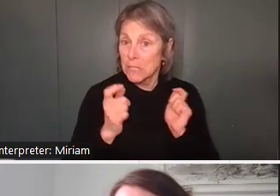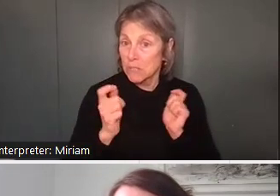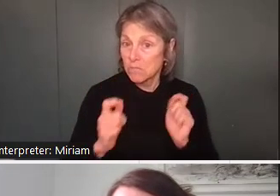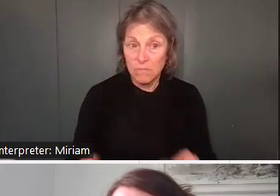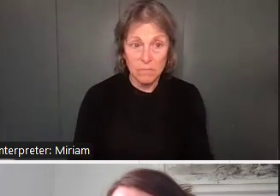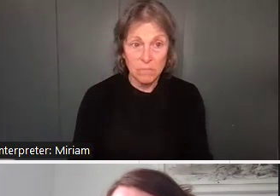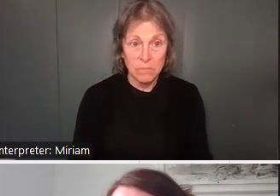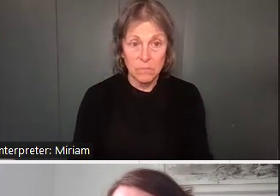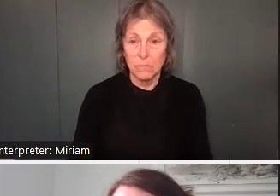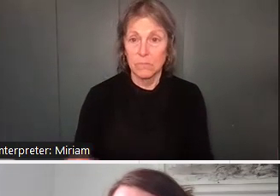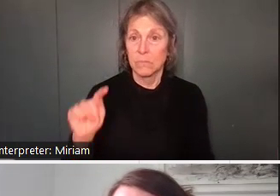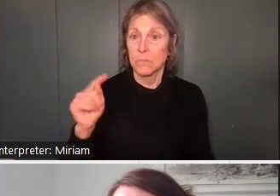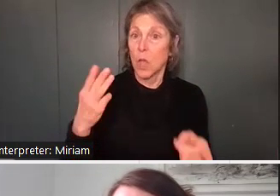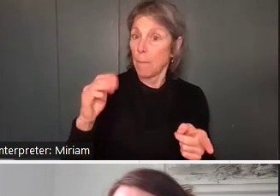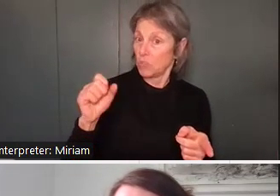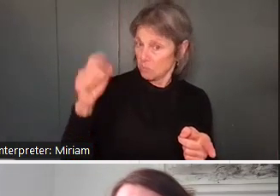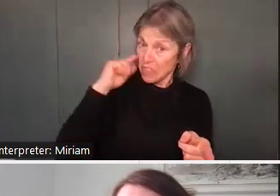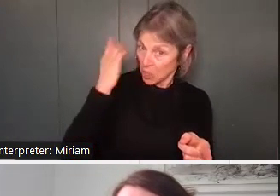No, I think it looks very good, actually.